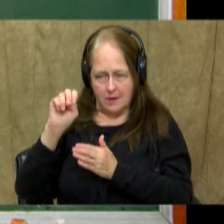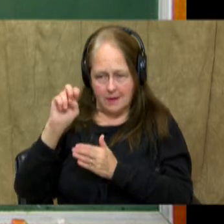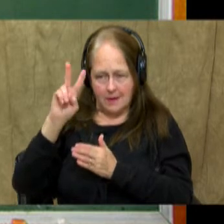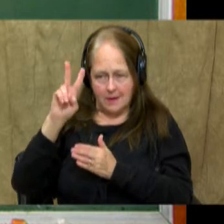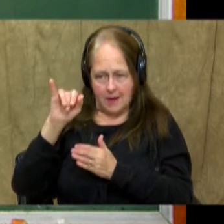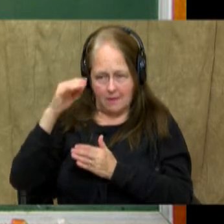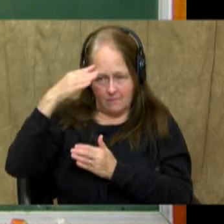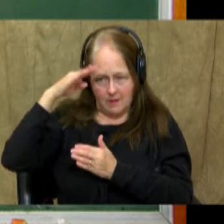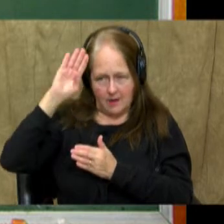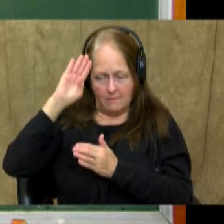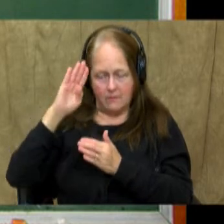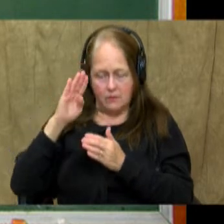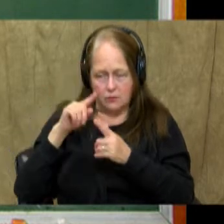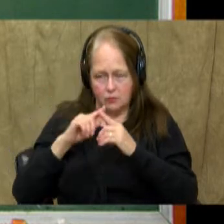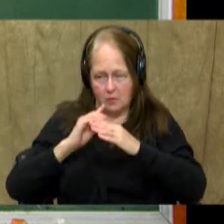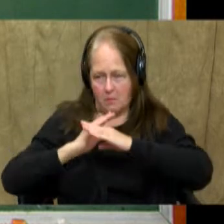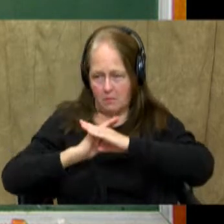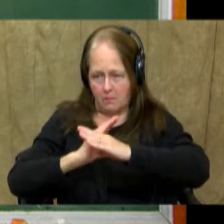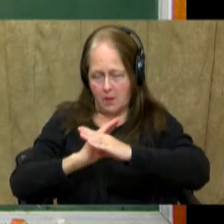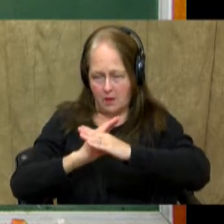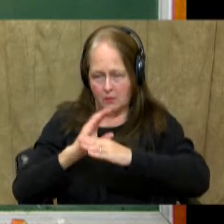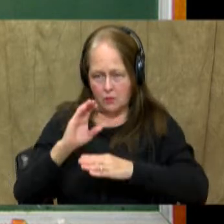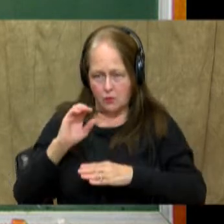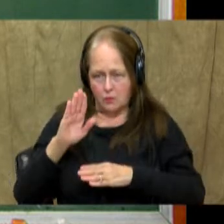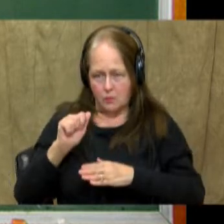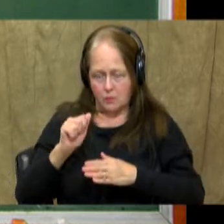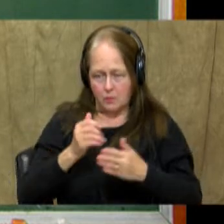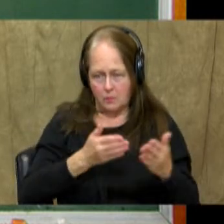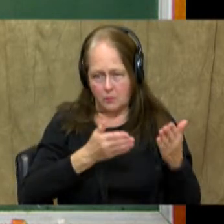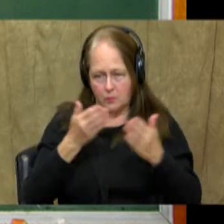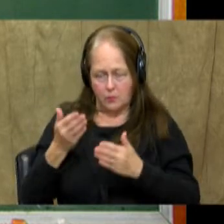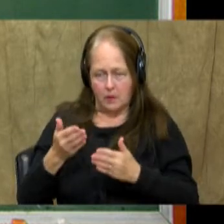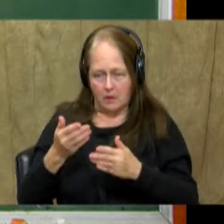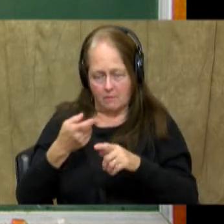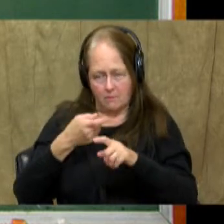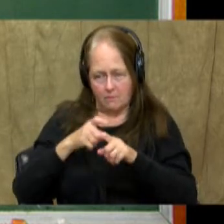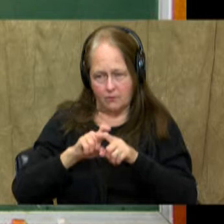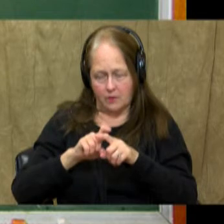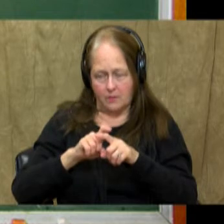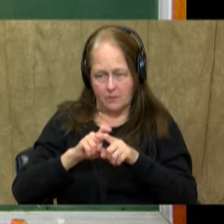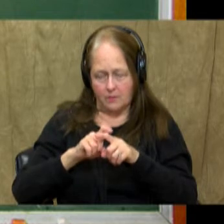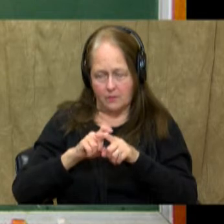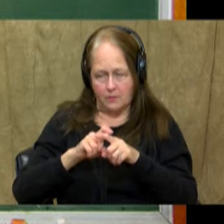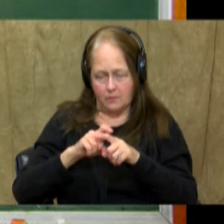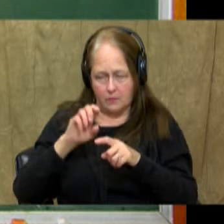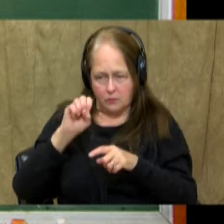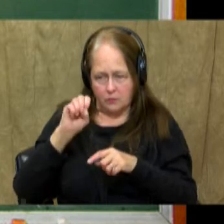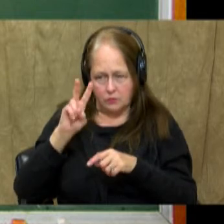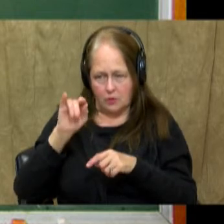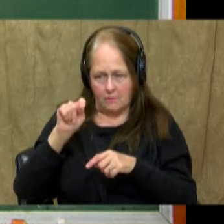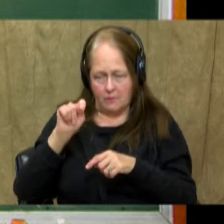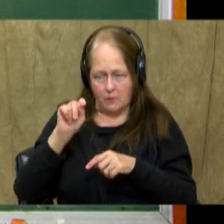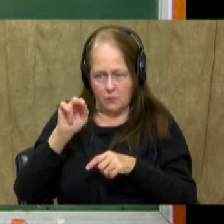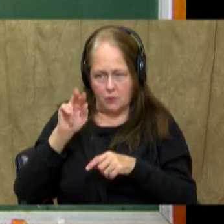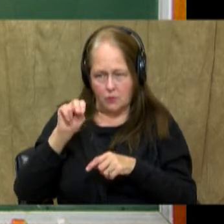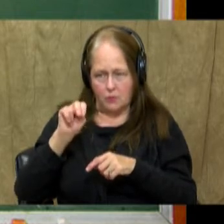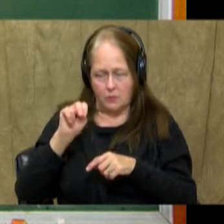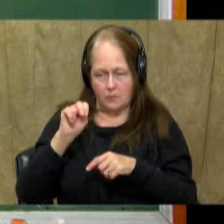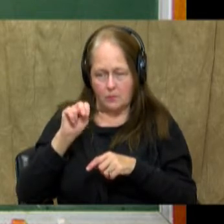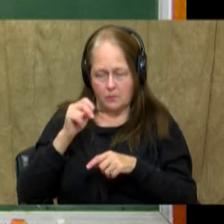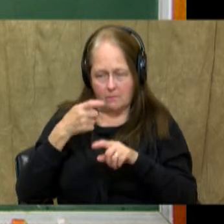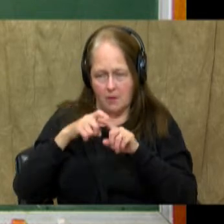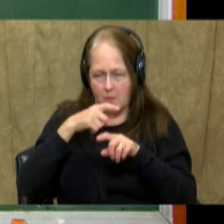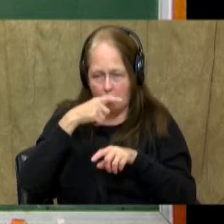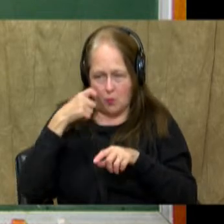blockade around Cuba to prevent Soviet ships from bringing more weapons. The Soviet ships turned back,